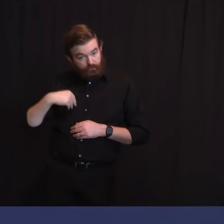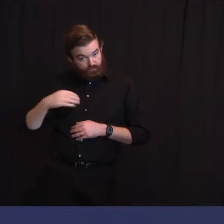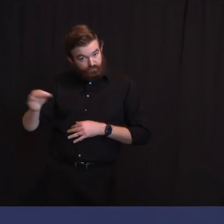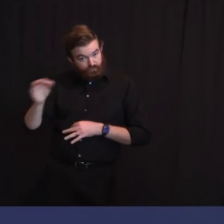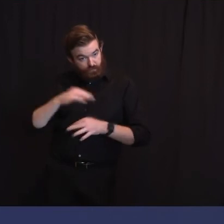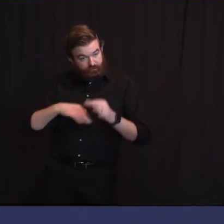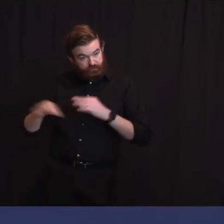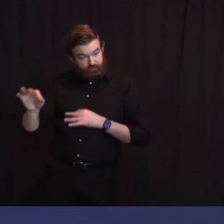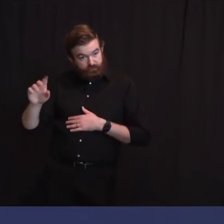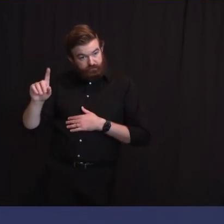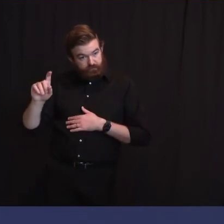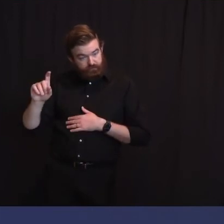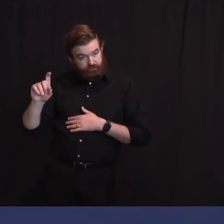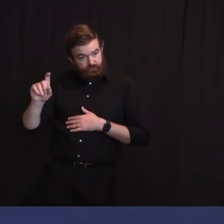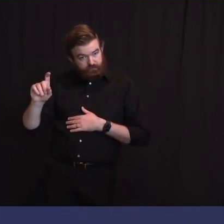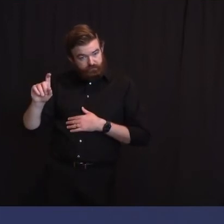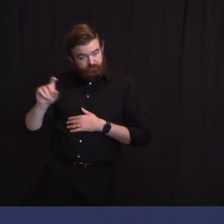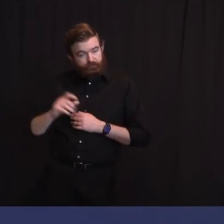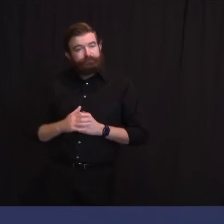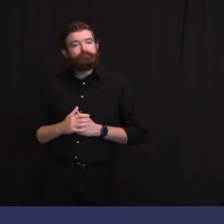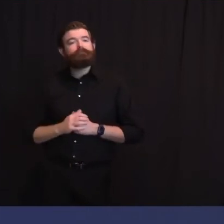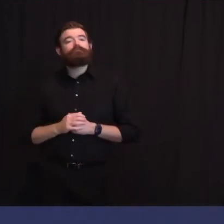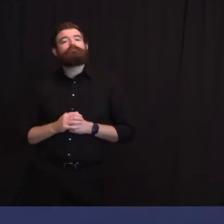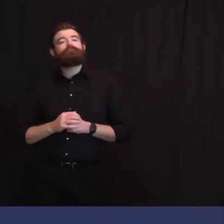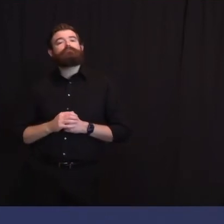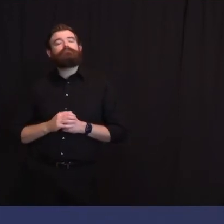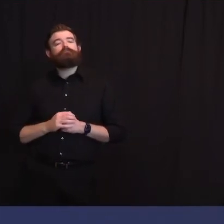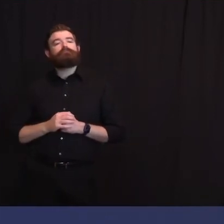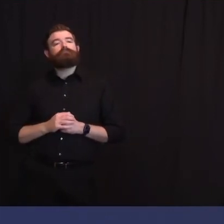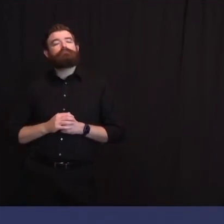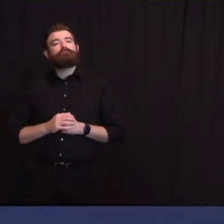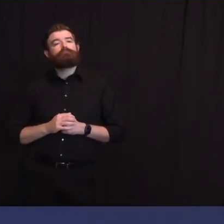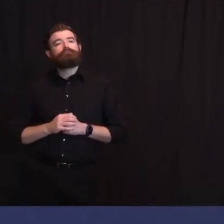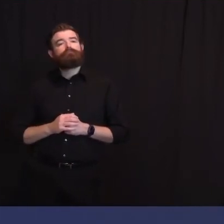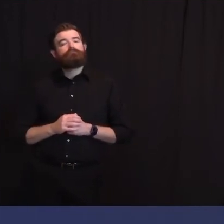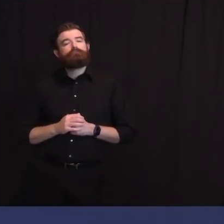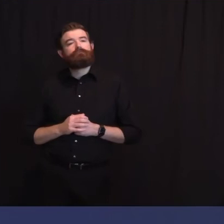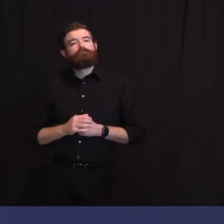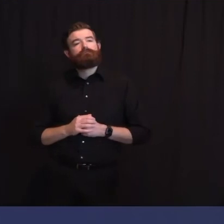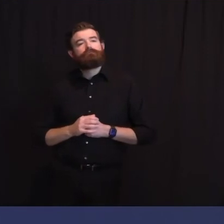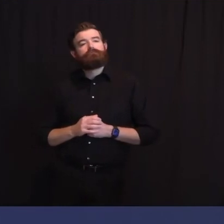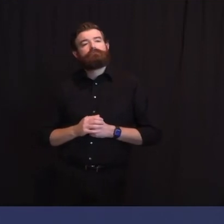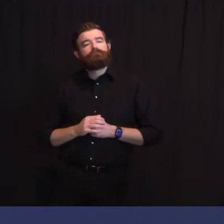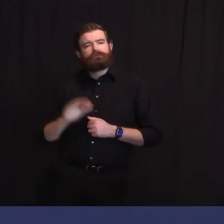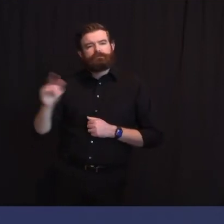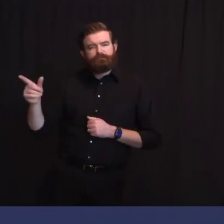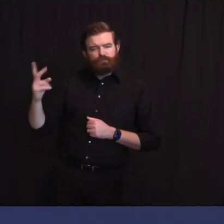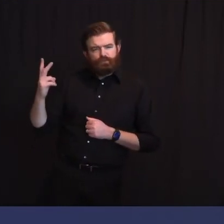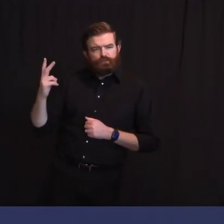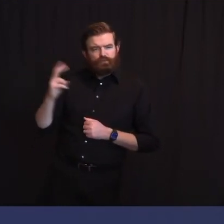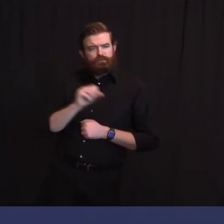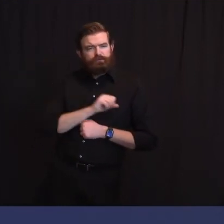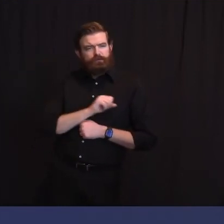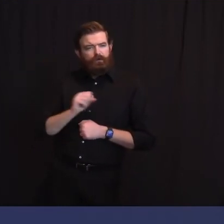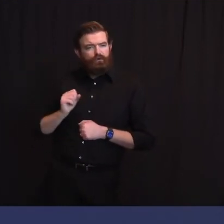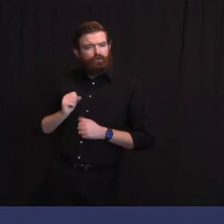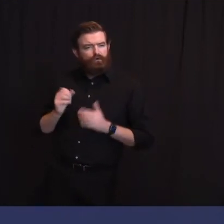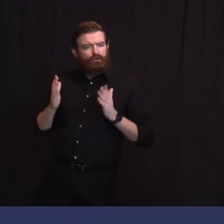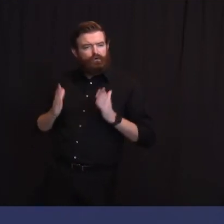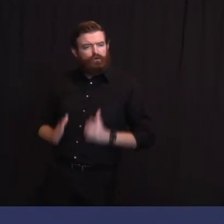Vinieri Huddle are currently lobbying party leaders for endorsements for Senate Majority Leader Loretta Weinberg's